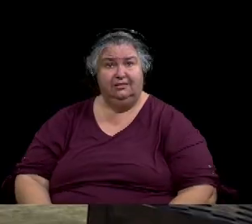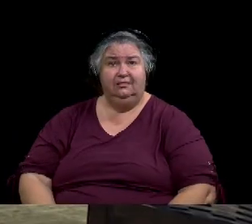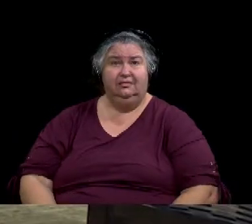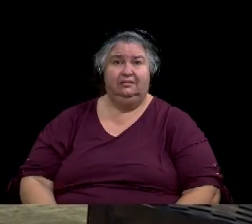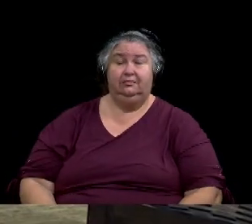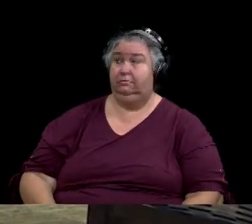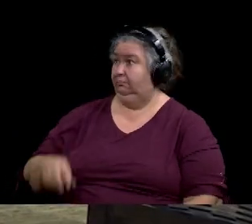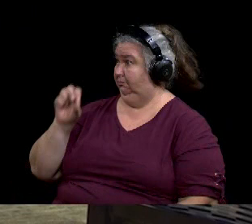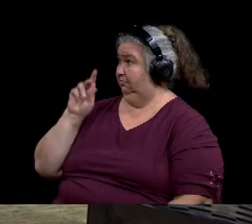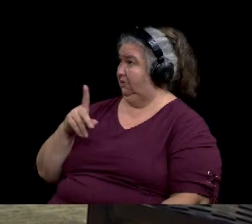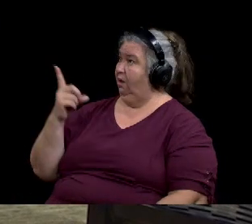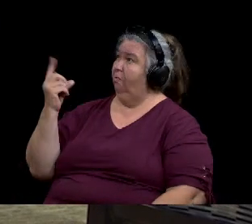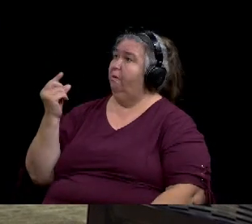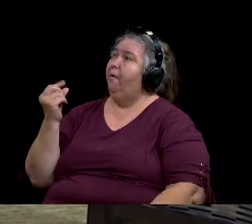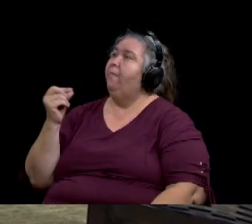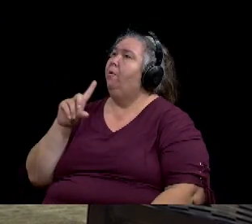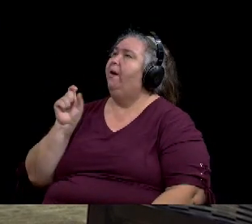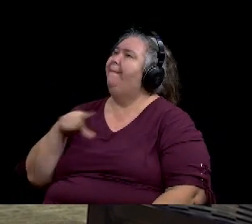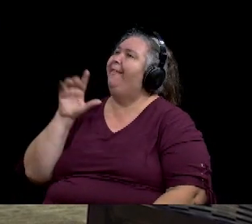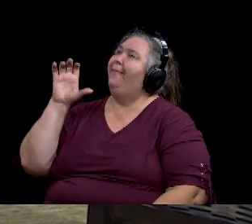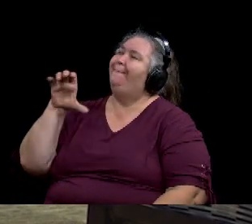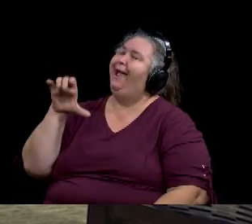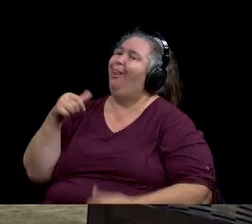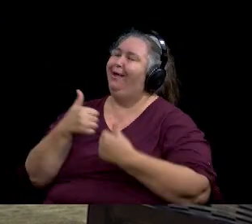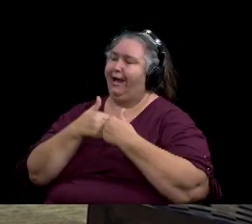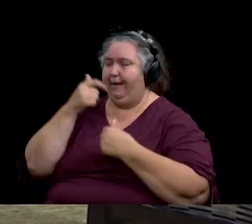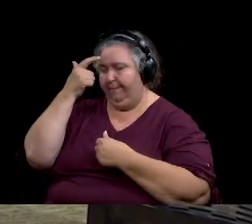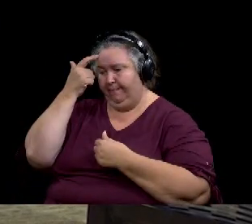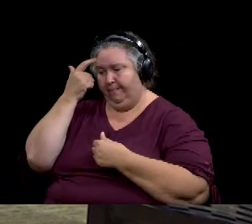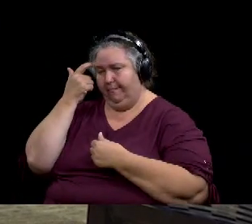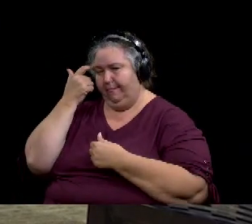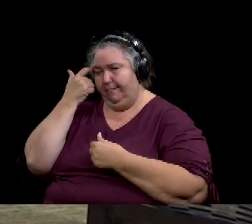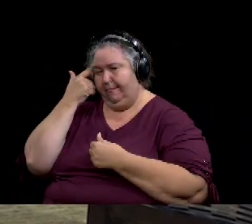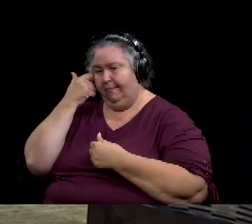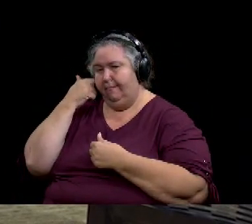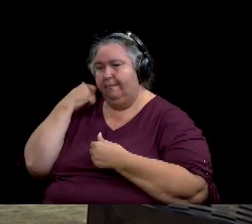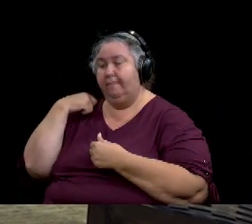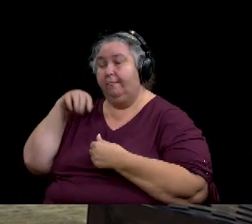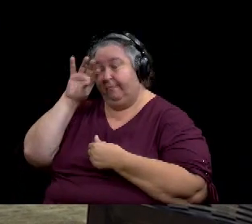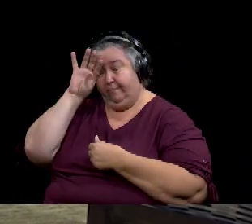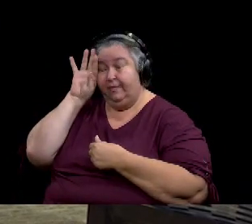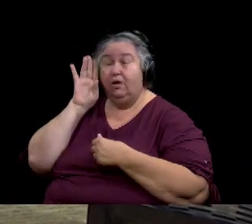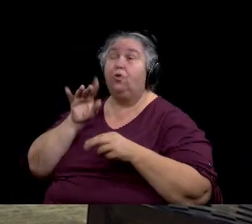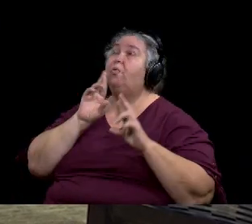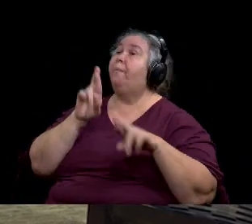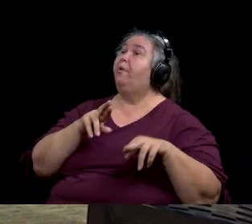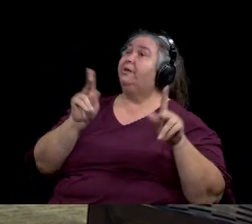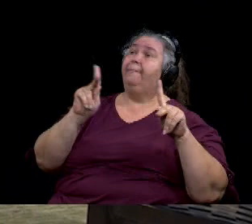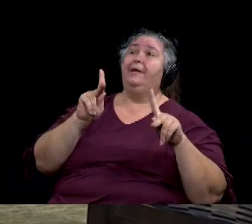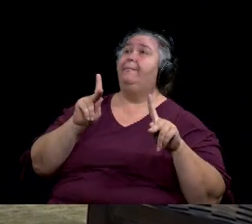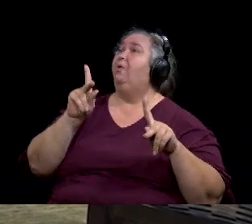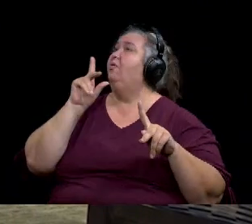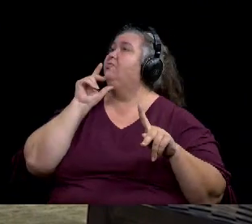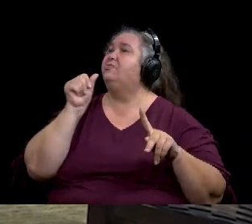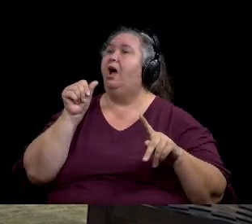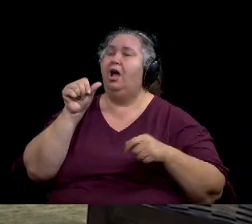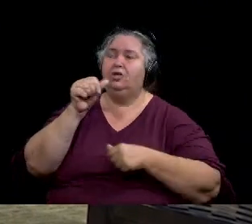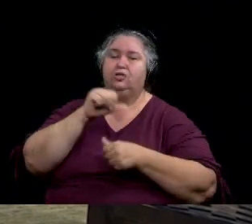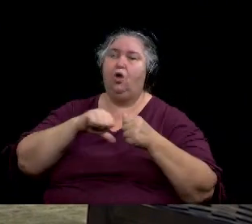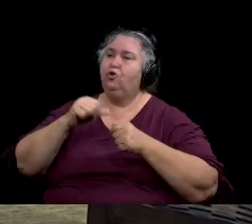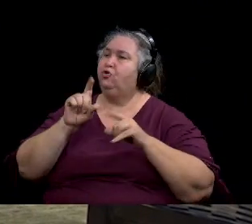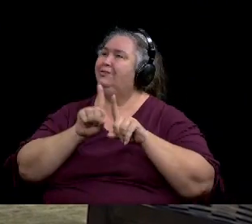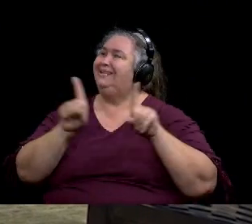Okay, I have one more question about the Baylor game. There's reports that people were not social distancing or wearing masks at the Baylor game. Is this a